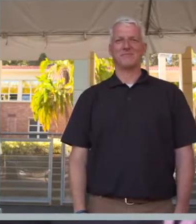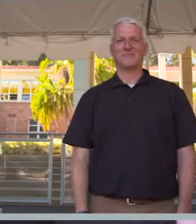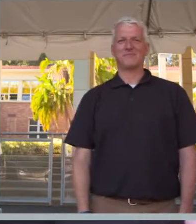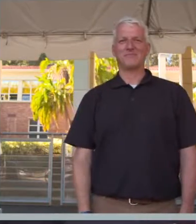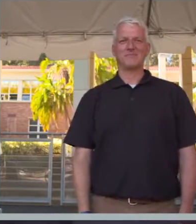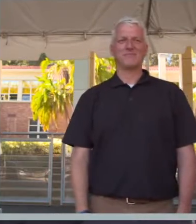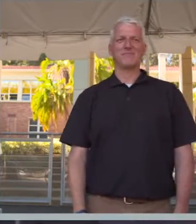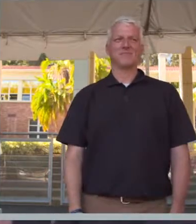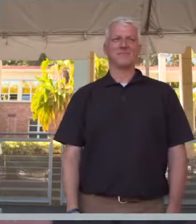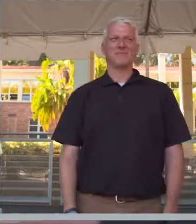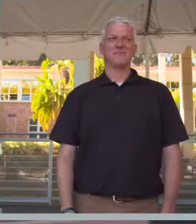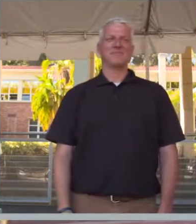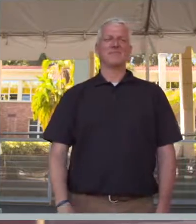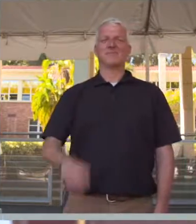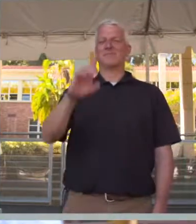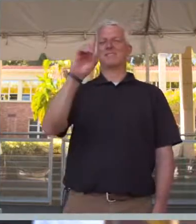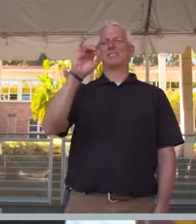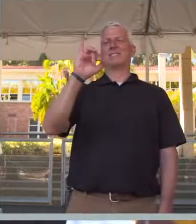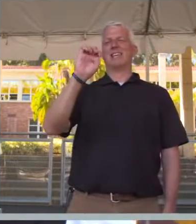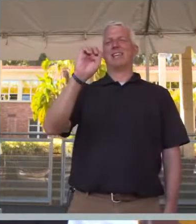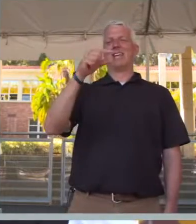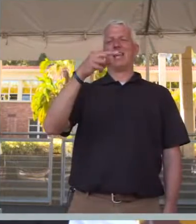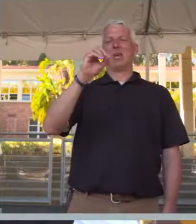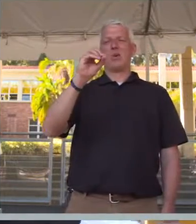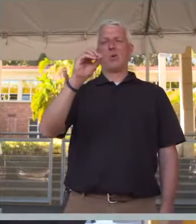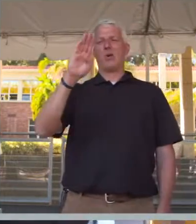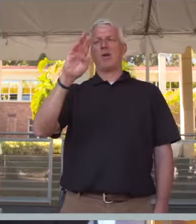Diego Adrian Bravo.